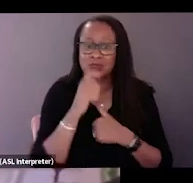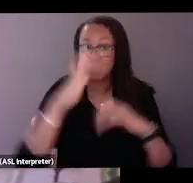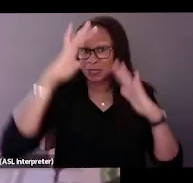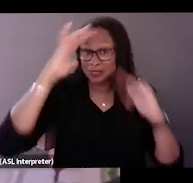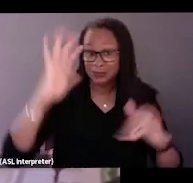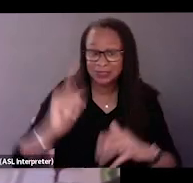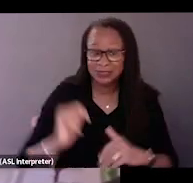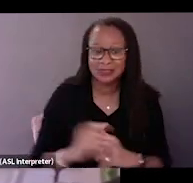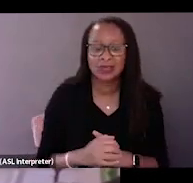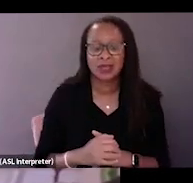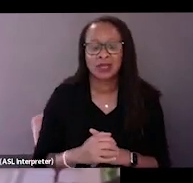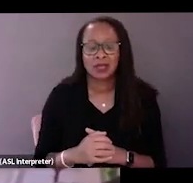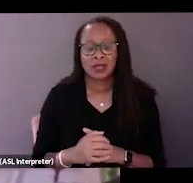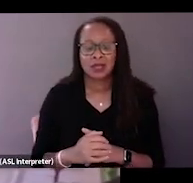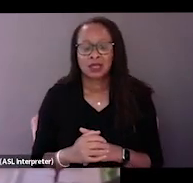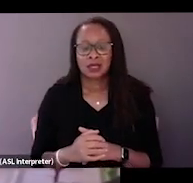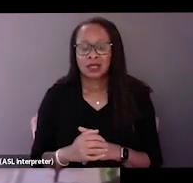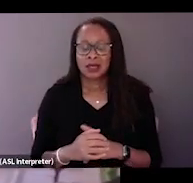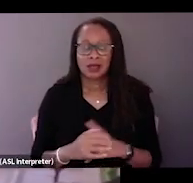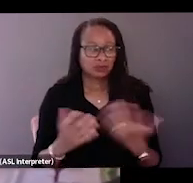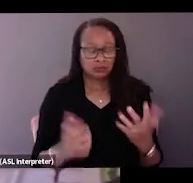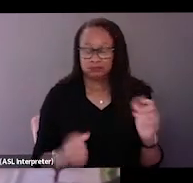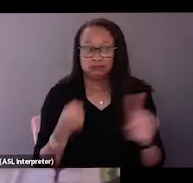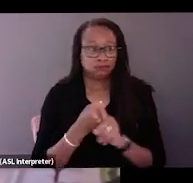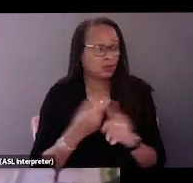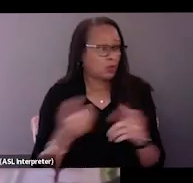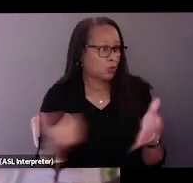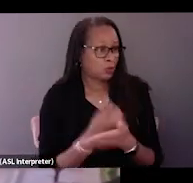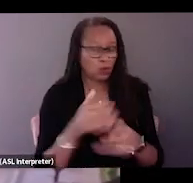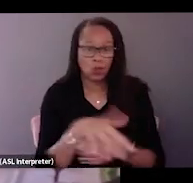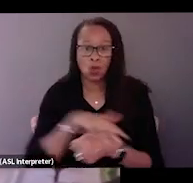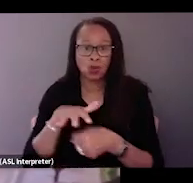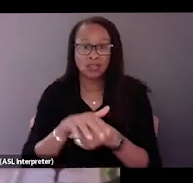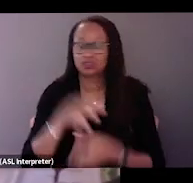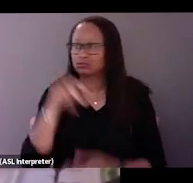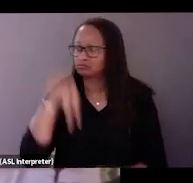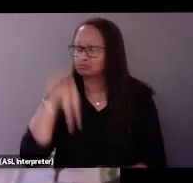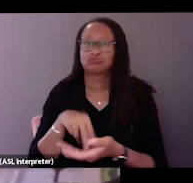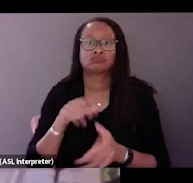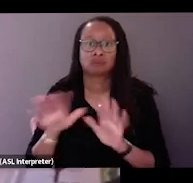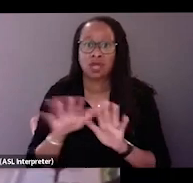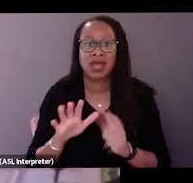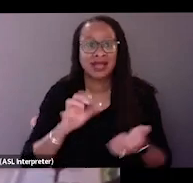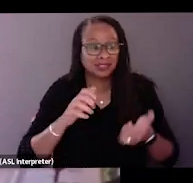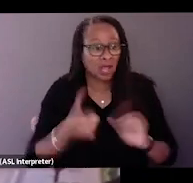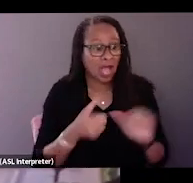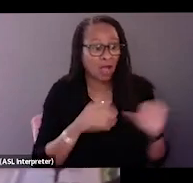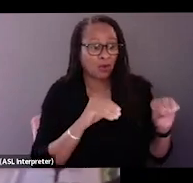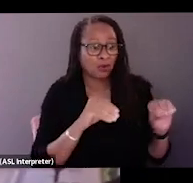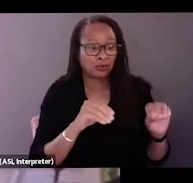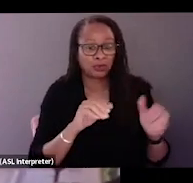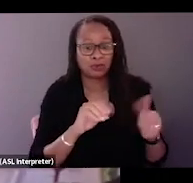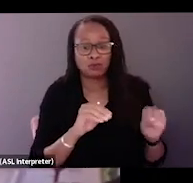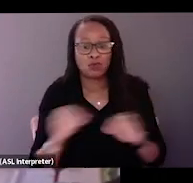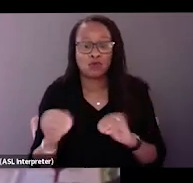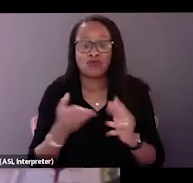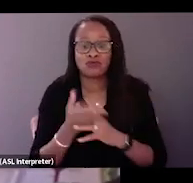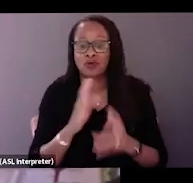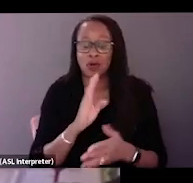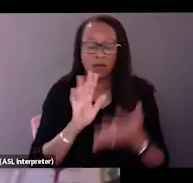it to suddenly be in a new location. And so the way that you move through blur